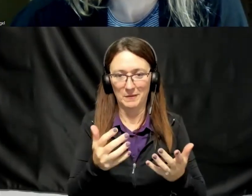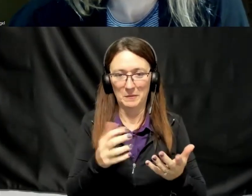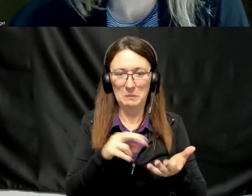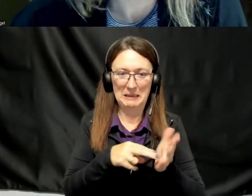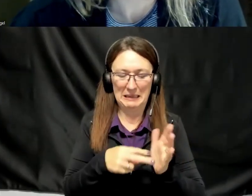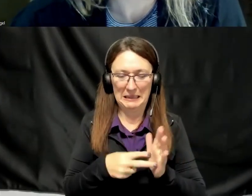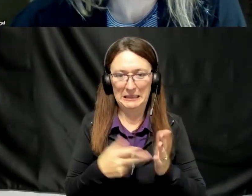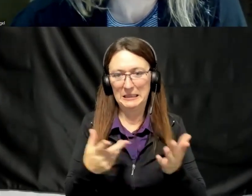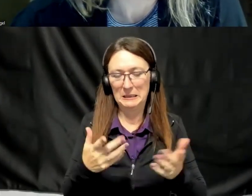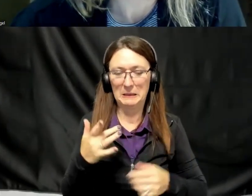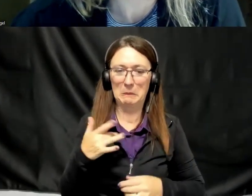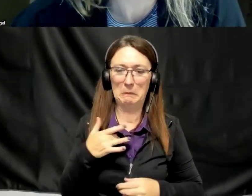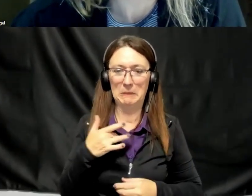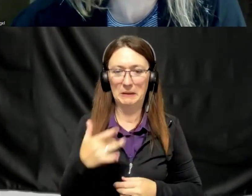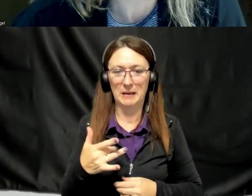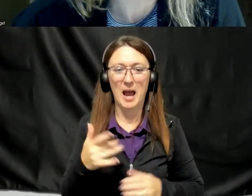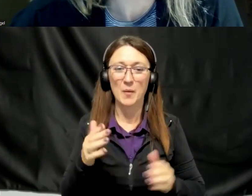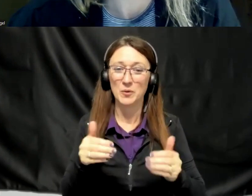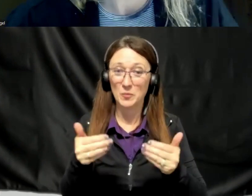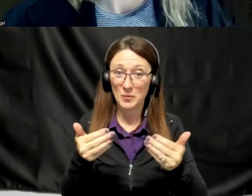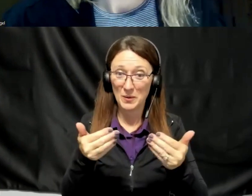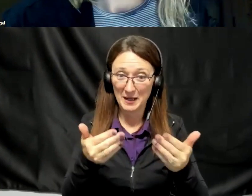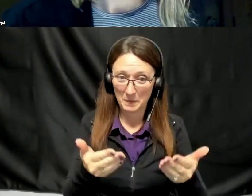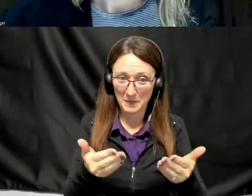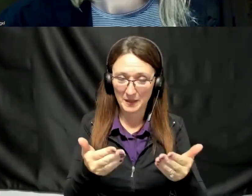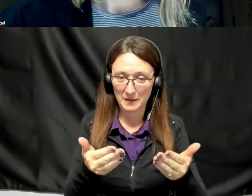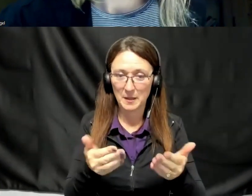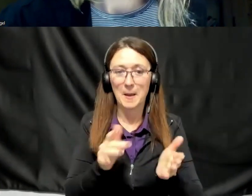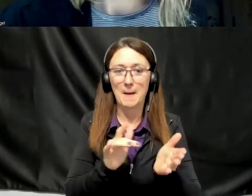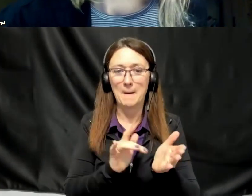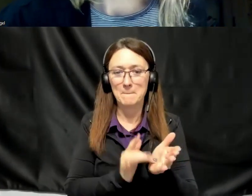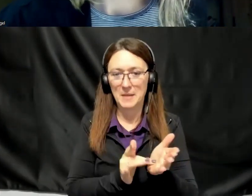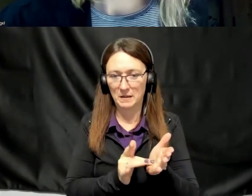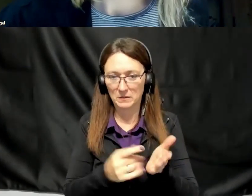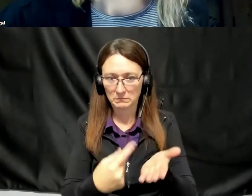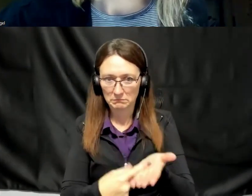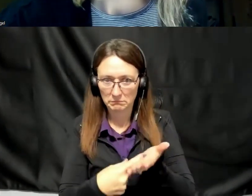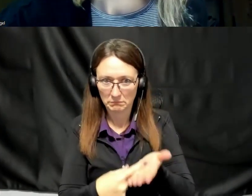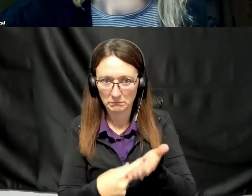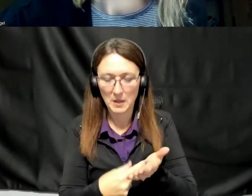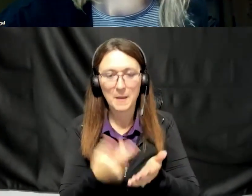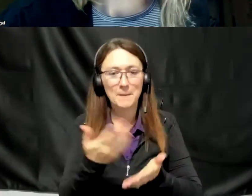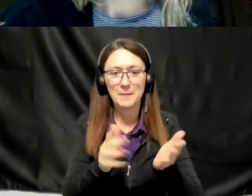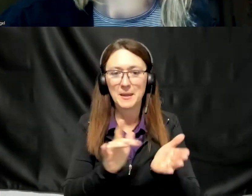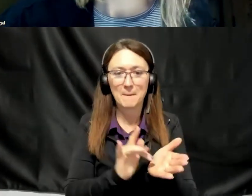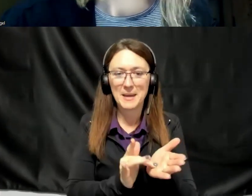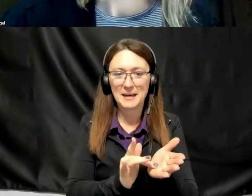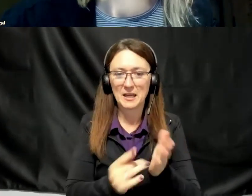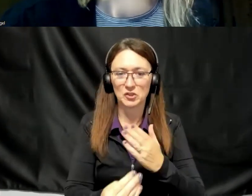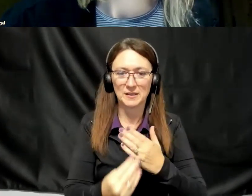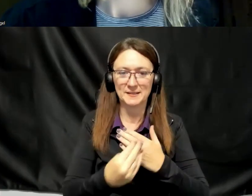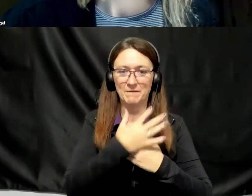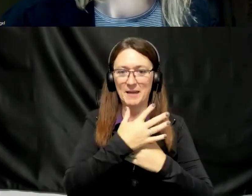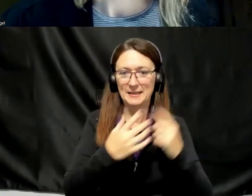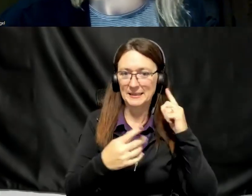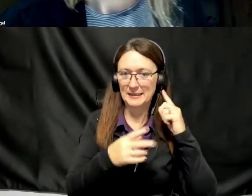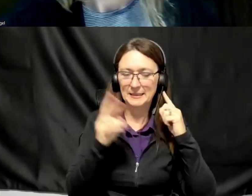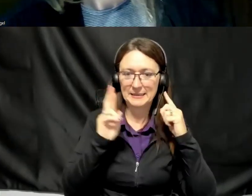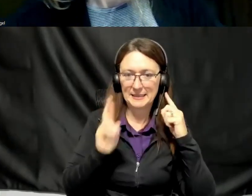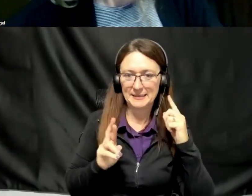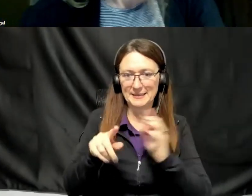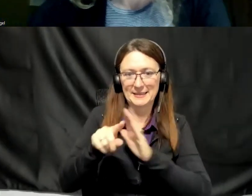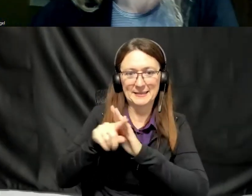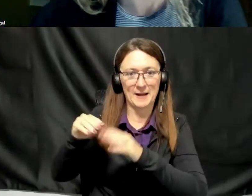So normally I would recommend some sort of medical consult. So it could be a medication that has tinnitus as a